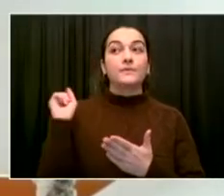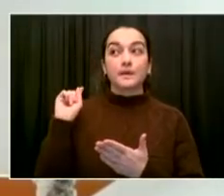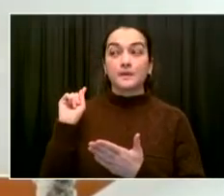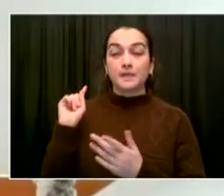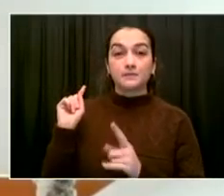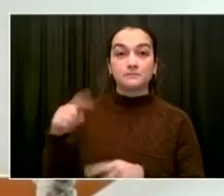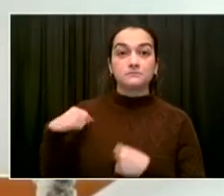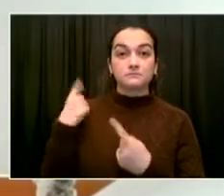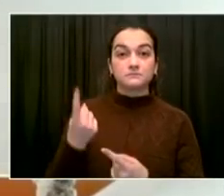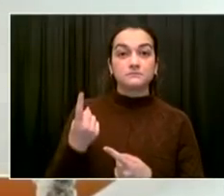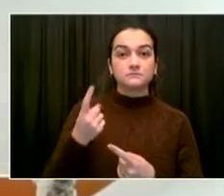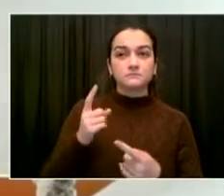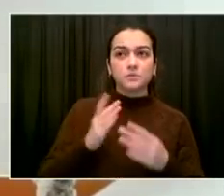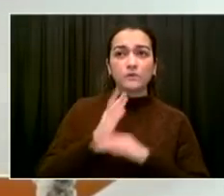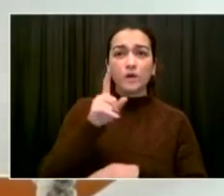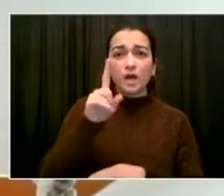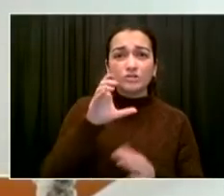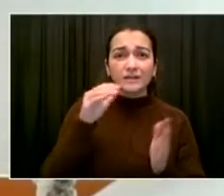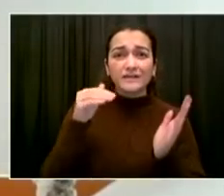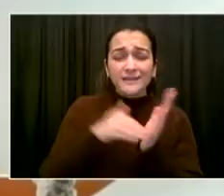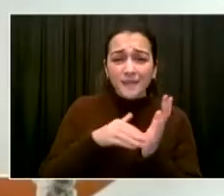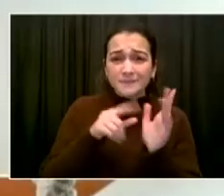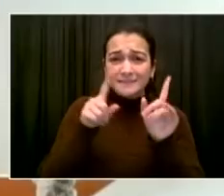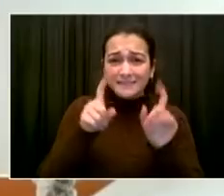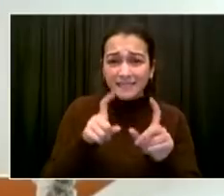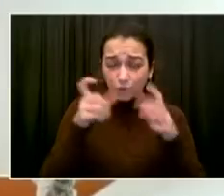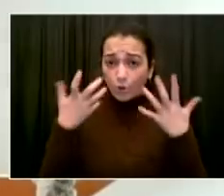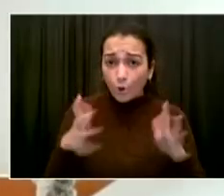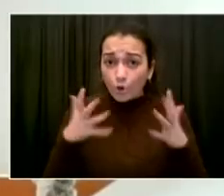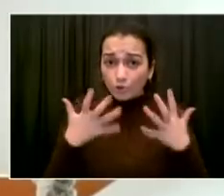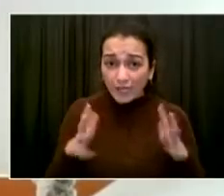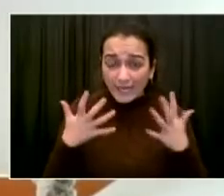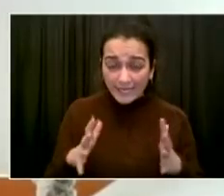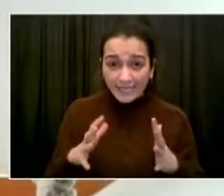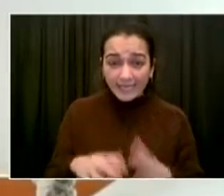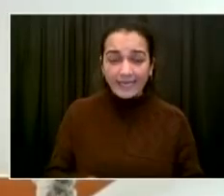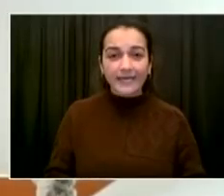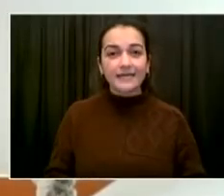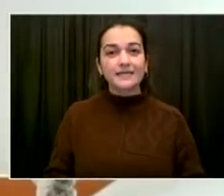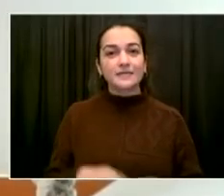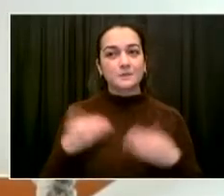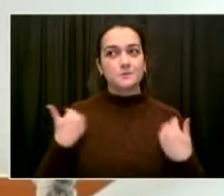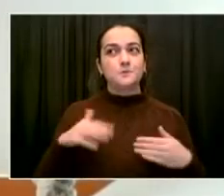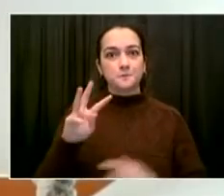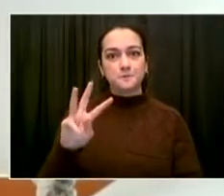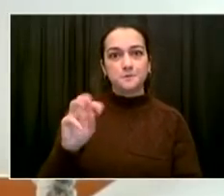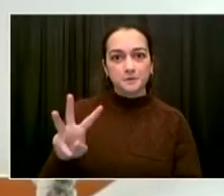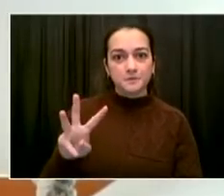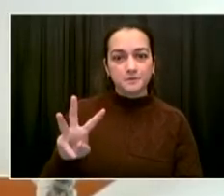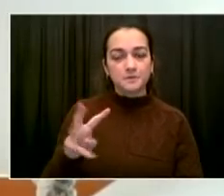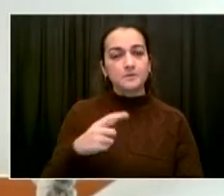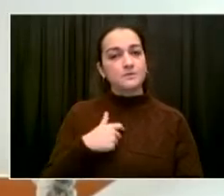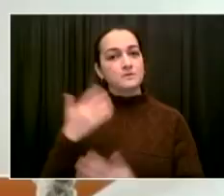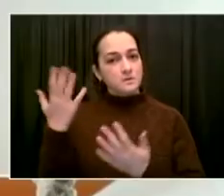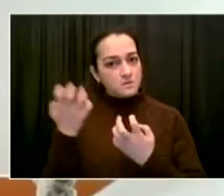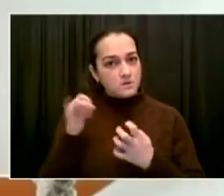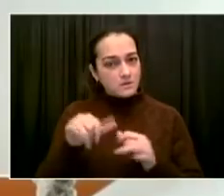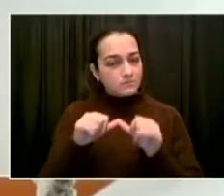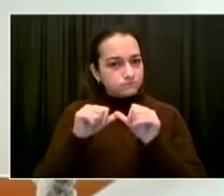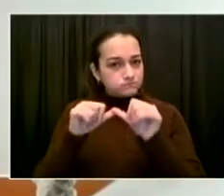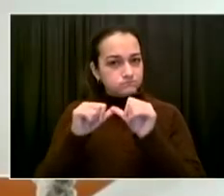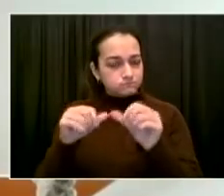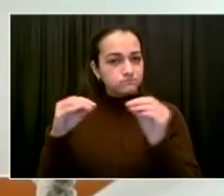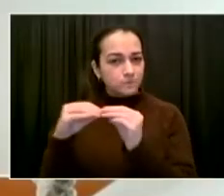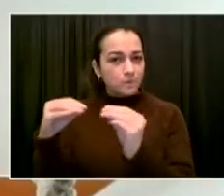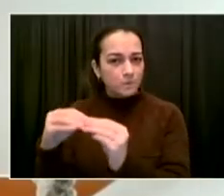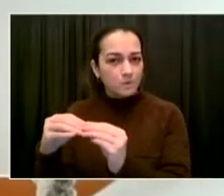given days. If you look at that in perspective, we've been doing and are continuing to do more per capita testing than almost any other country in the